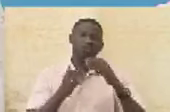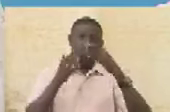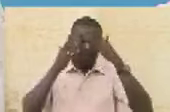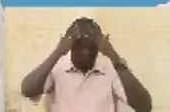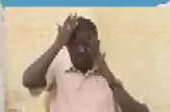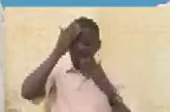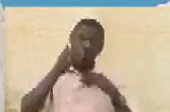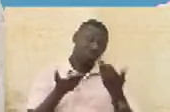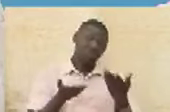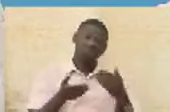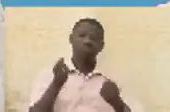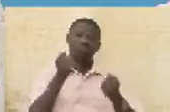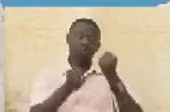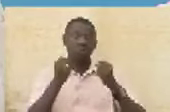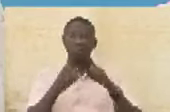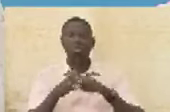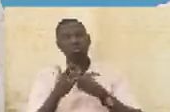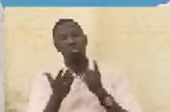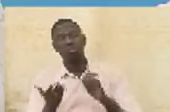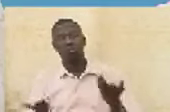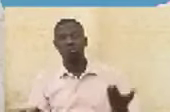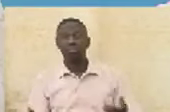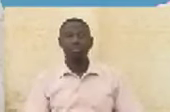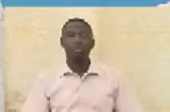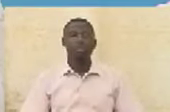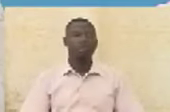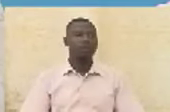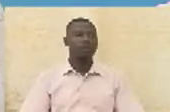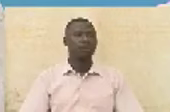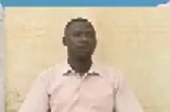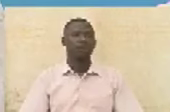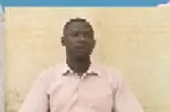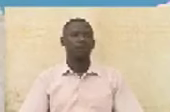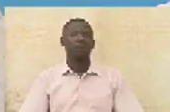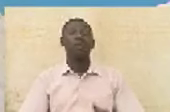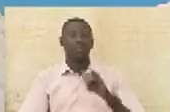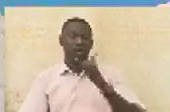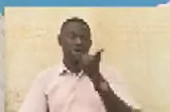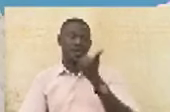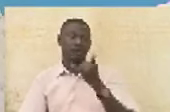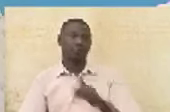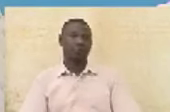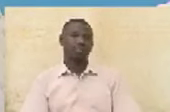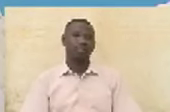koten dol benu jela ba ini benu mo nyoka muto kono jeba. Ha, yes.